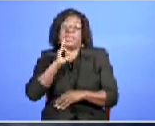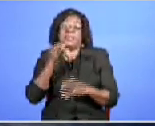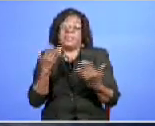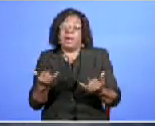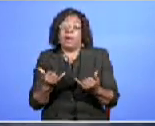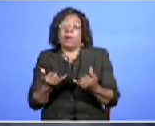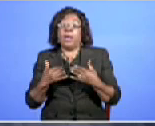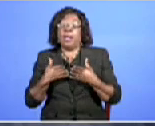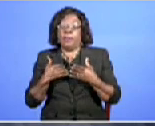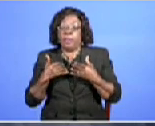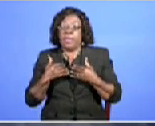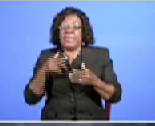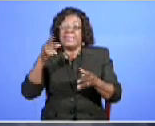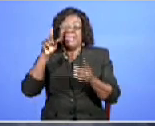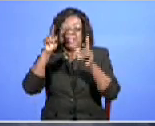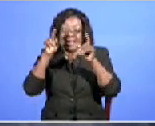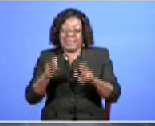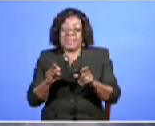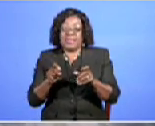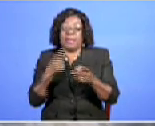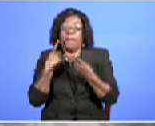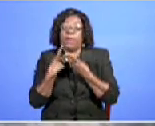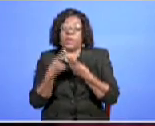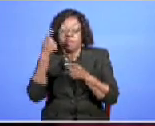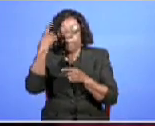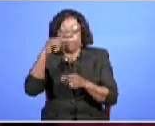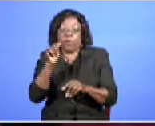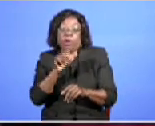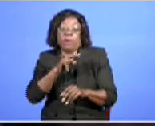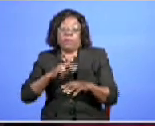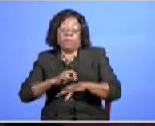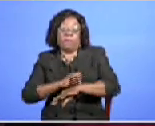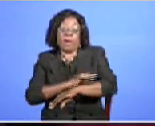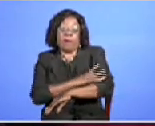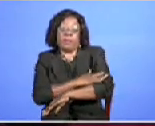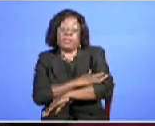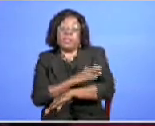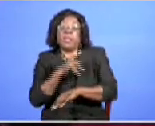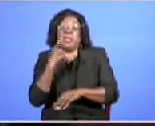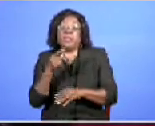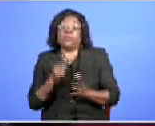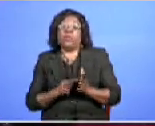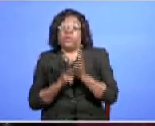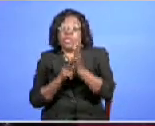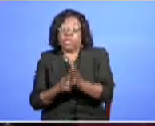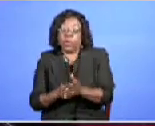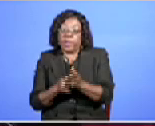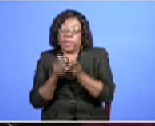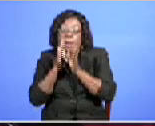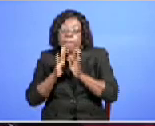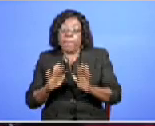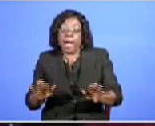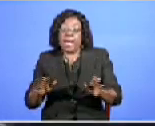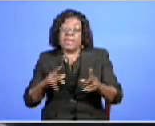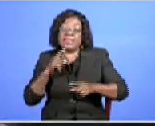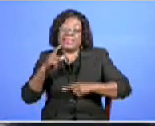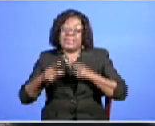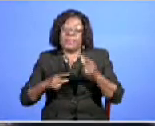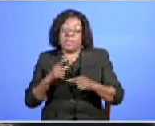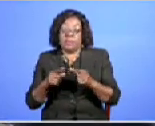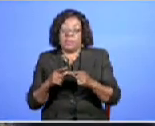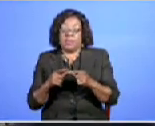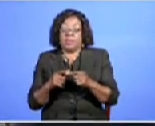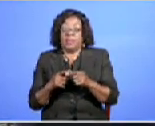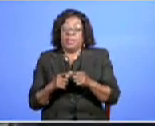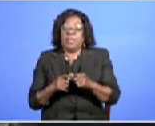Scotland. According to online reports, the Prince of Wales is only displaying mild symptoms and is otherwise in good health. It